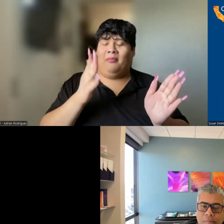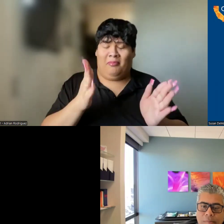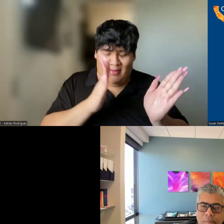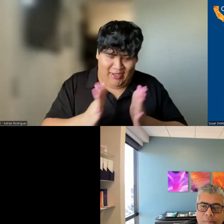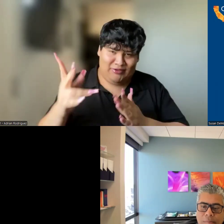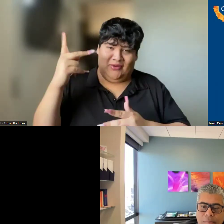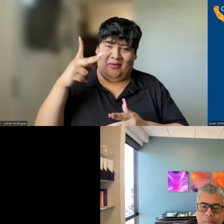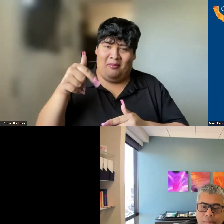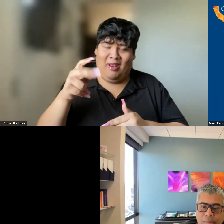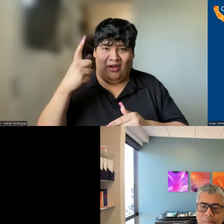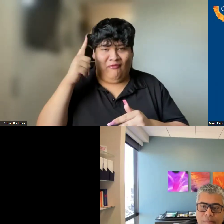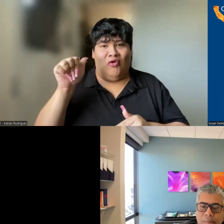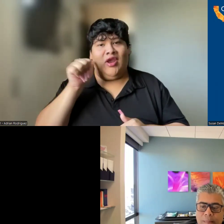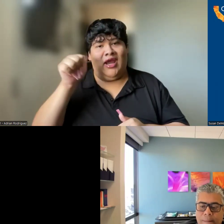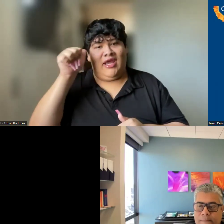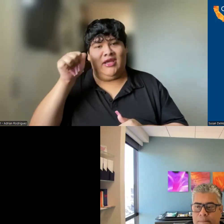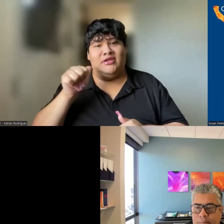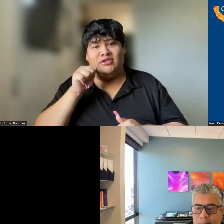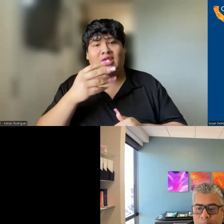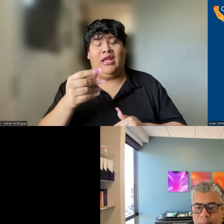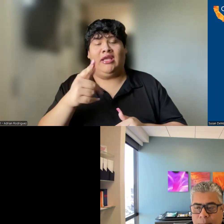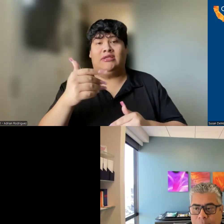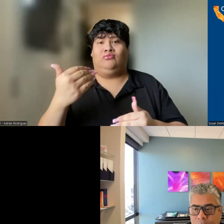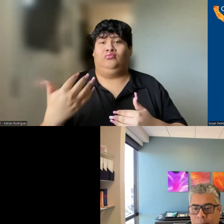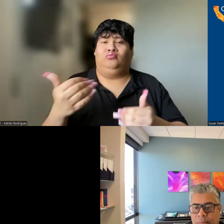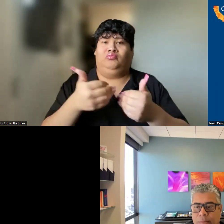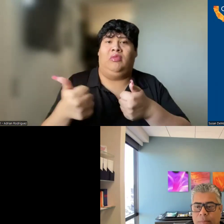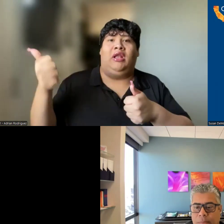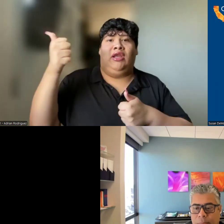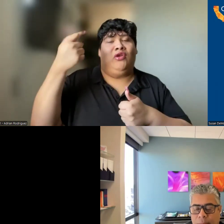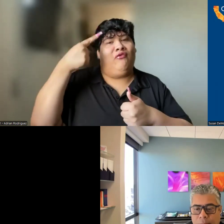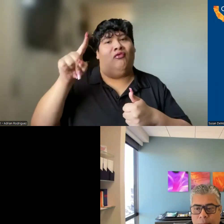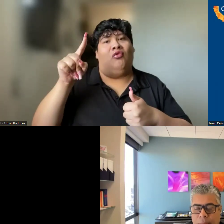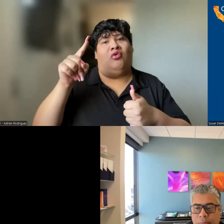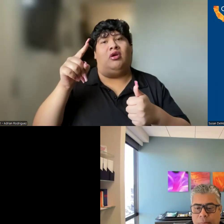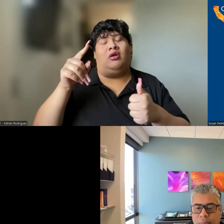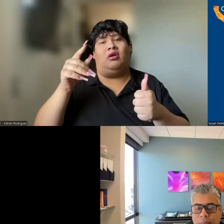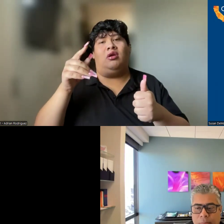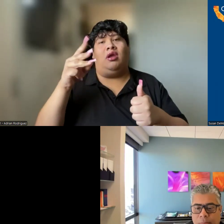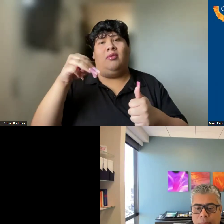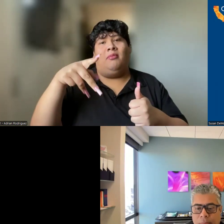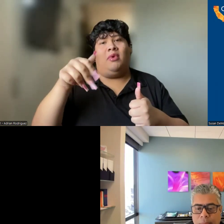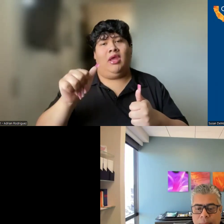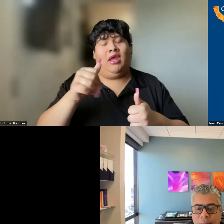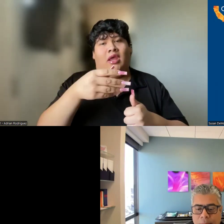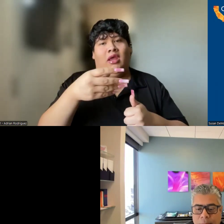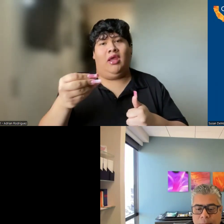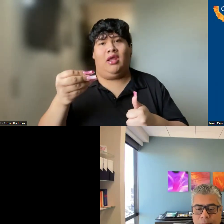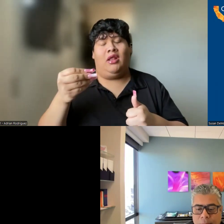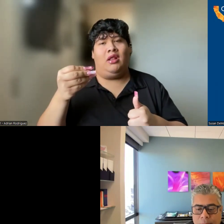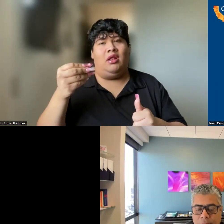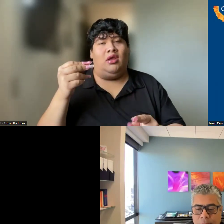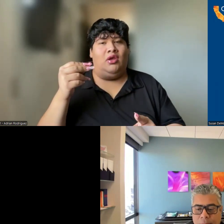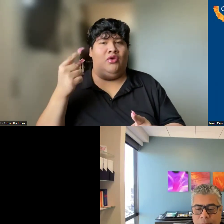beginning, and is a key leader in the national movement to bring MPAs and multi-sector